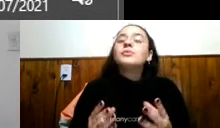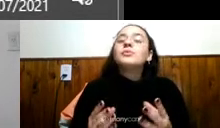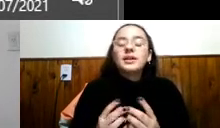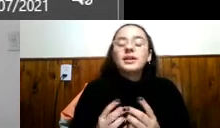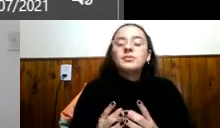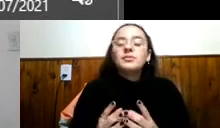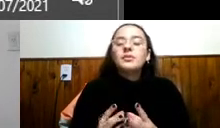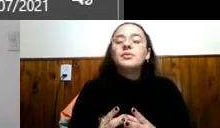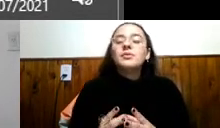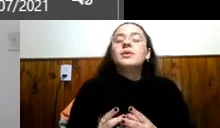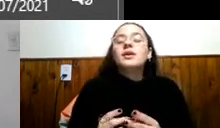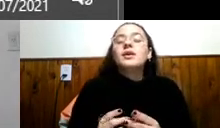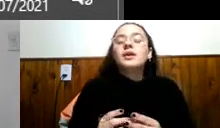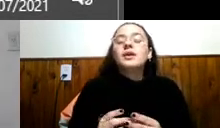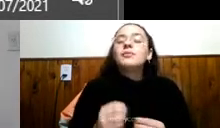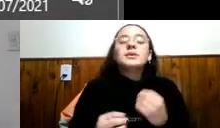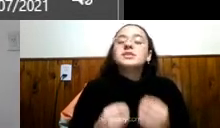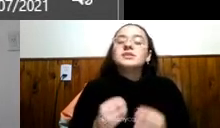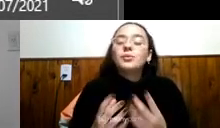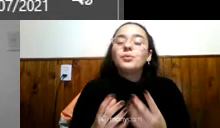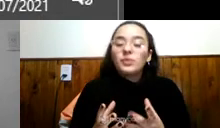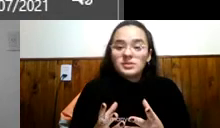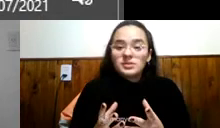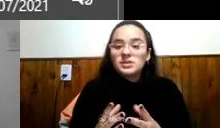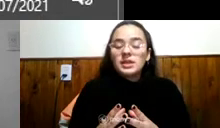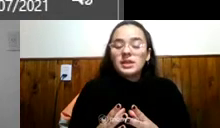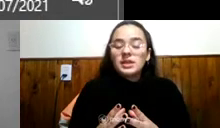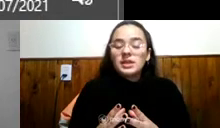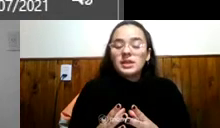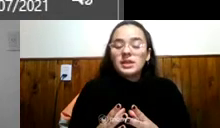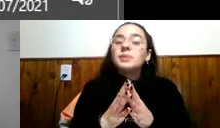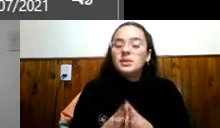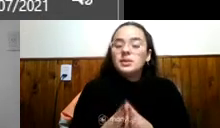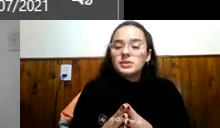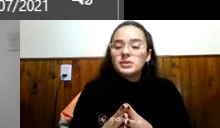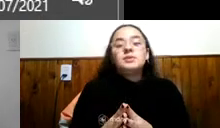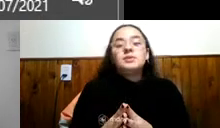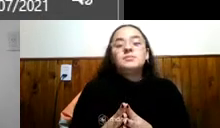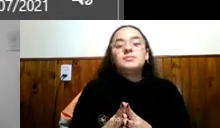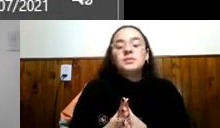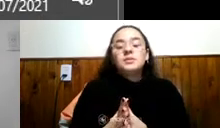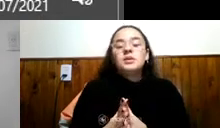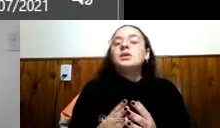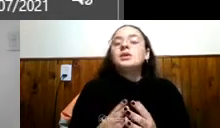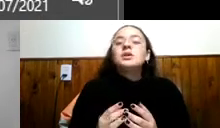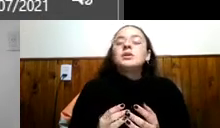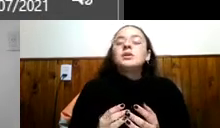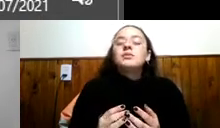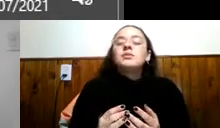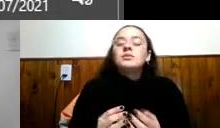well how the machinery works. It is very important to me because